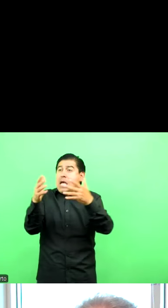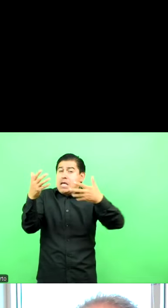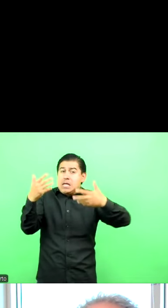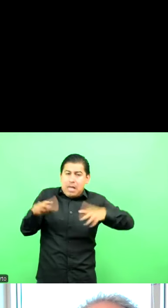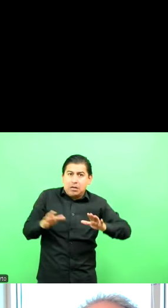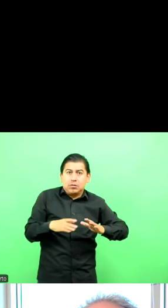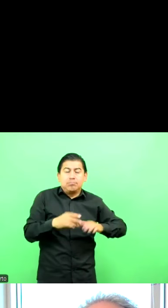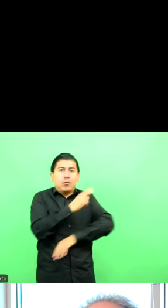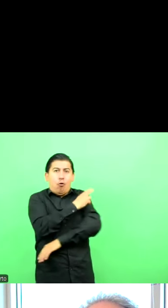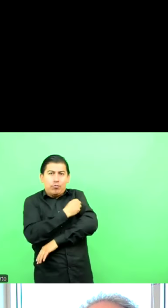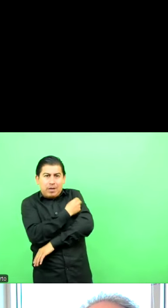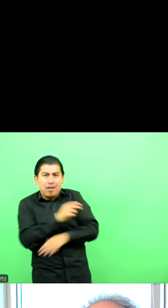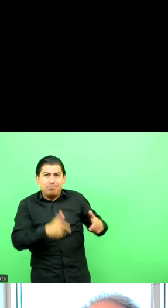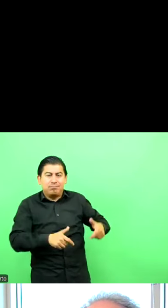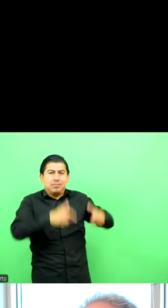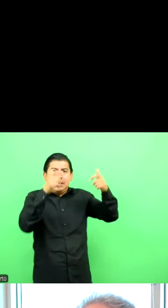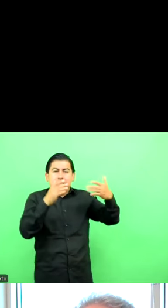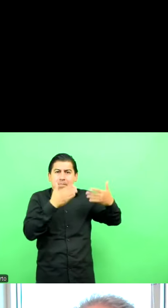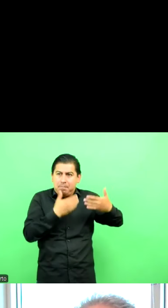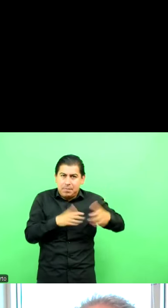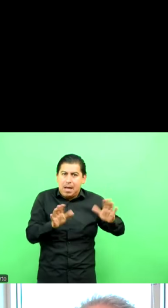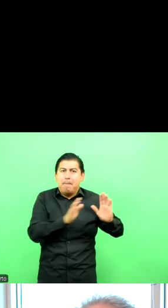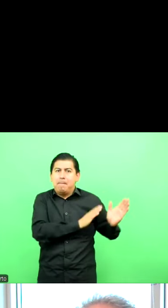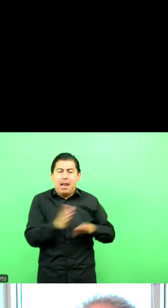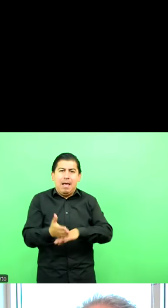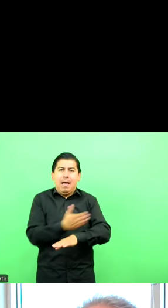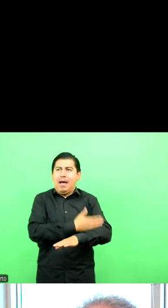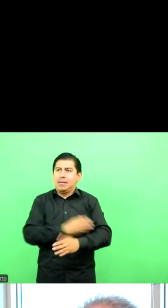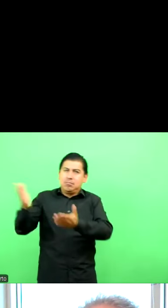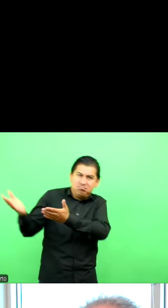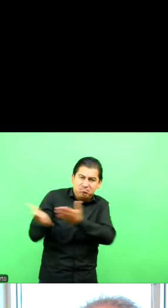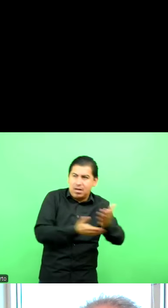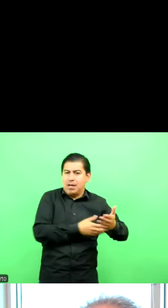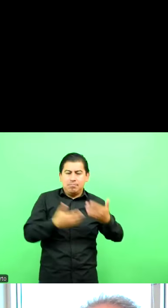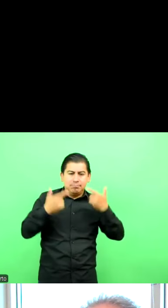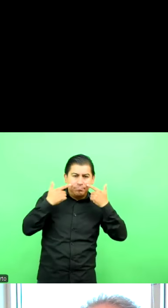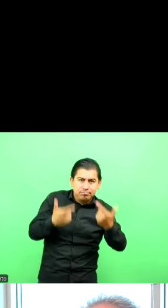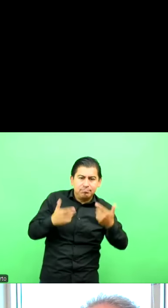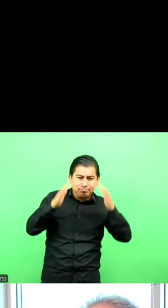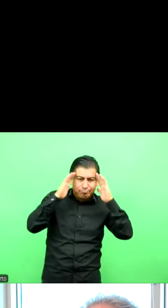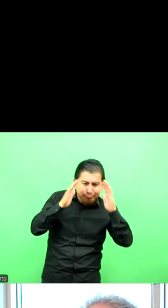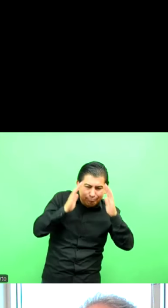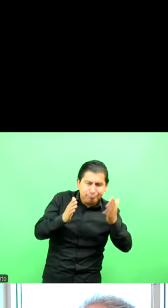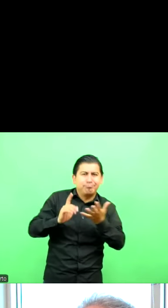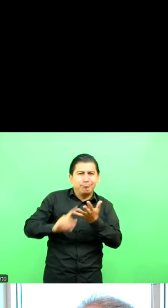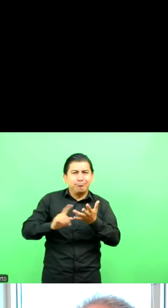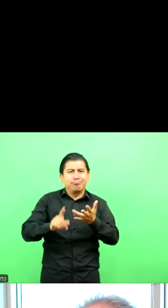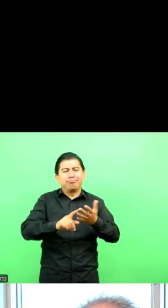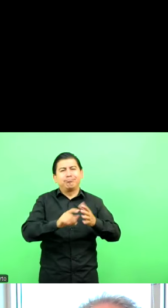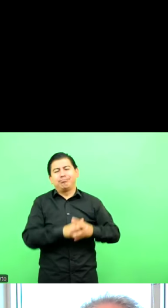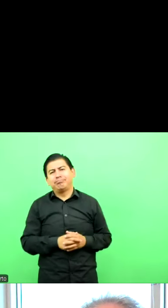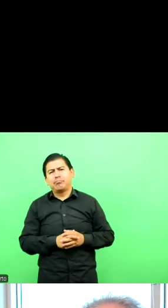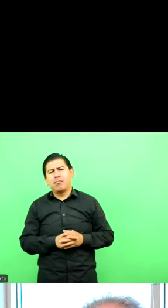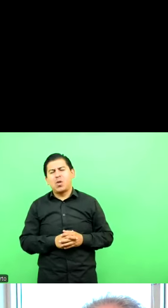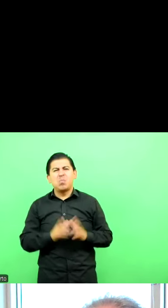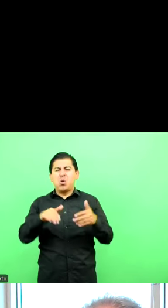prioritization. Through what? Hospital resilience, we need to respond,